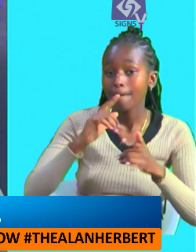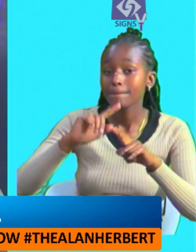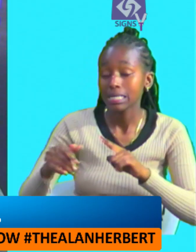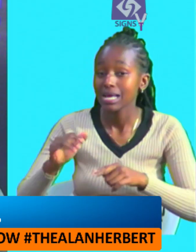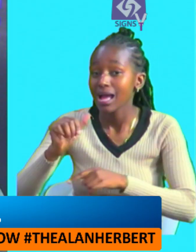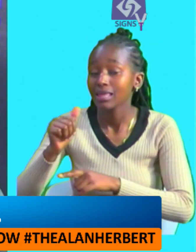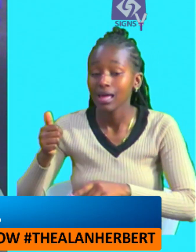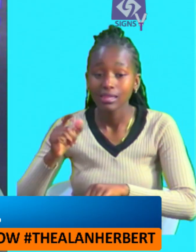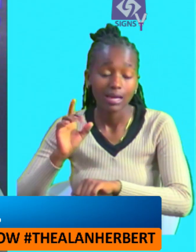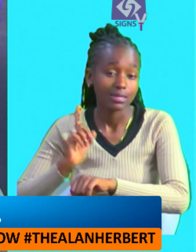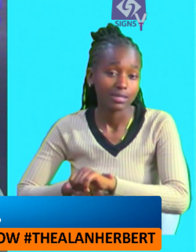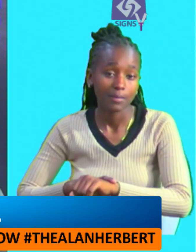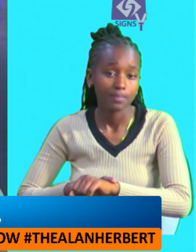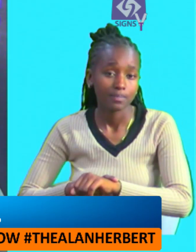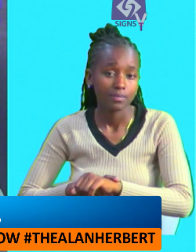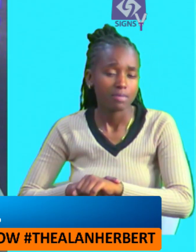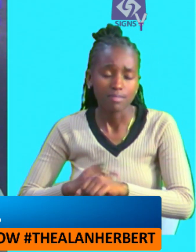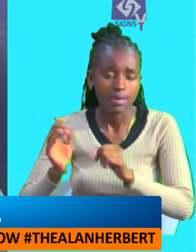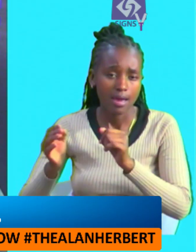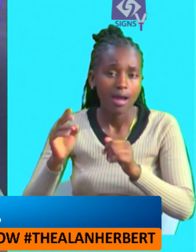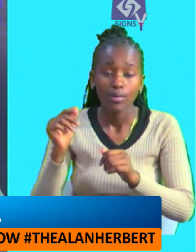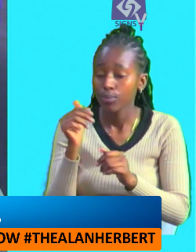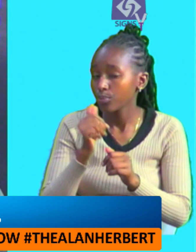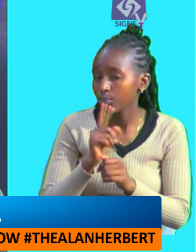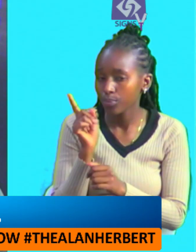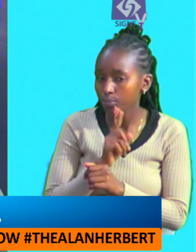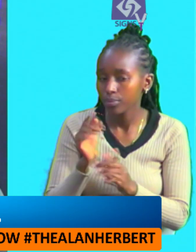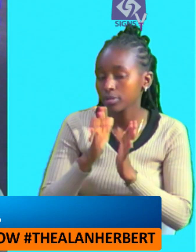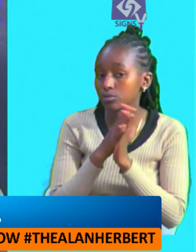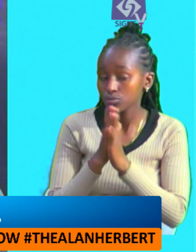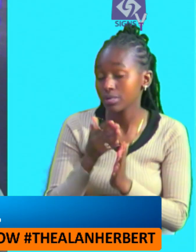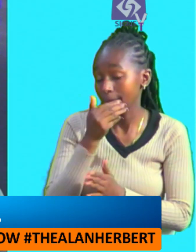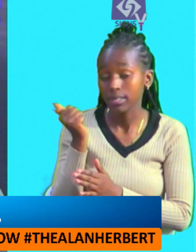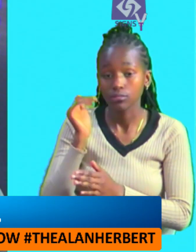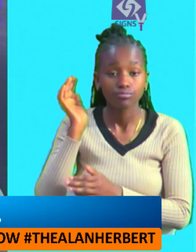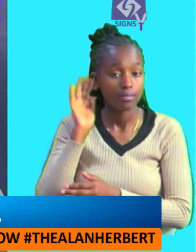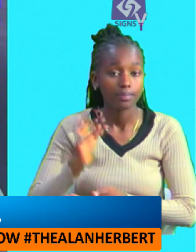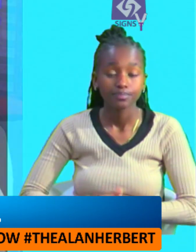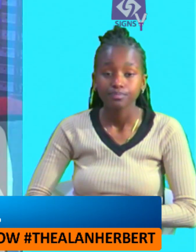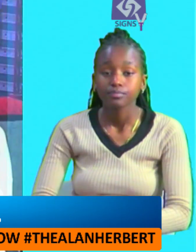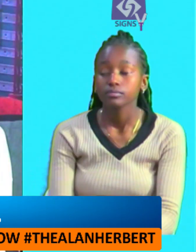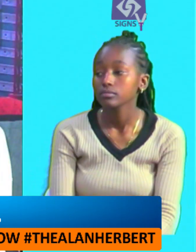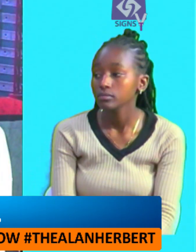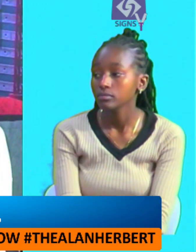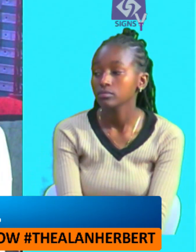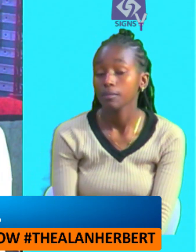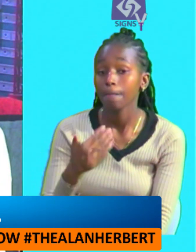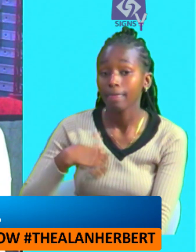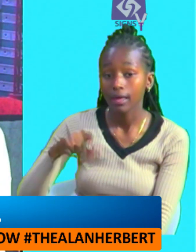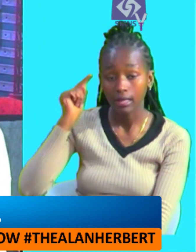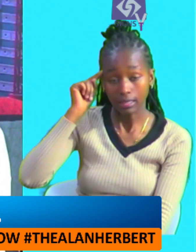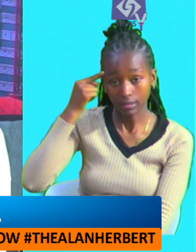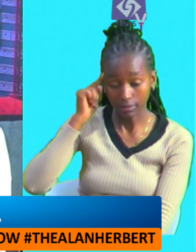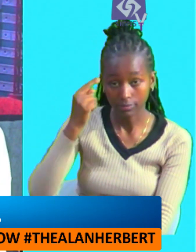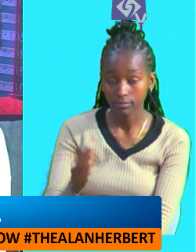my head. Yes, I think that is what whoever told me that we should start living life. I think that is